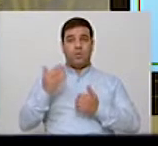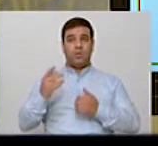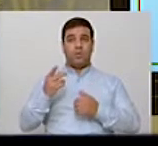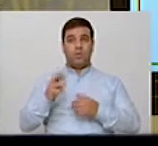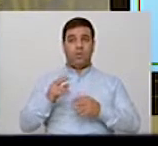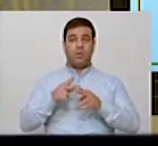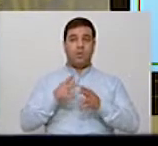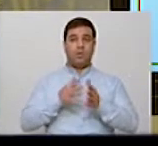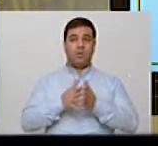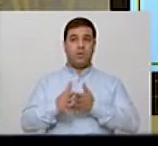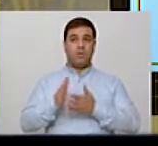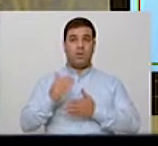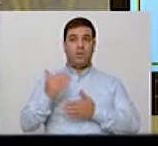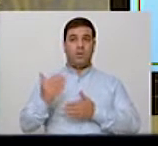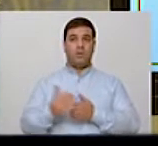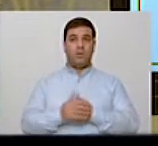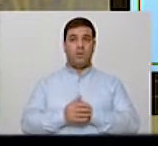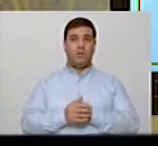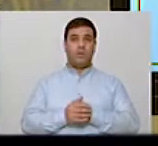uchun sarflanadi.